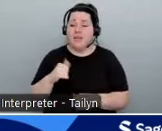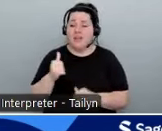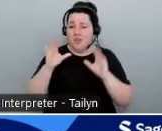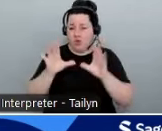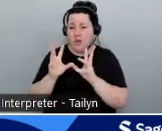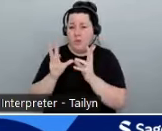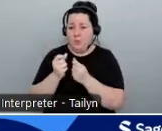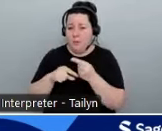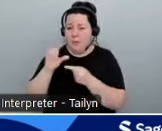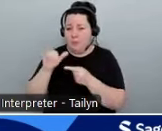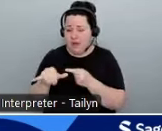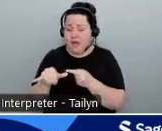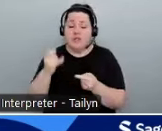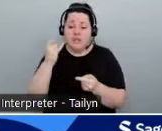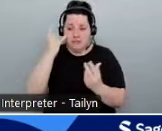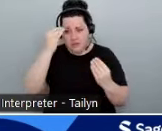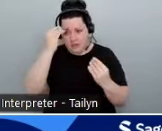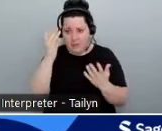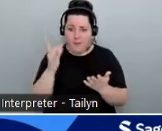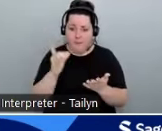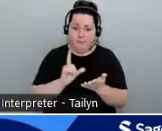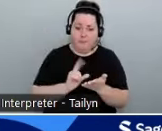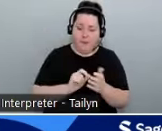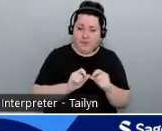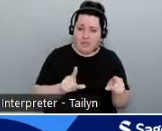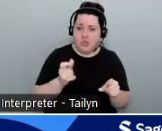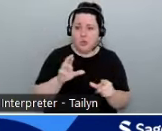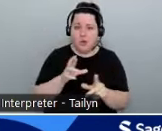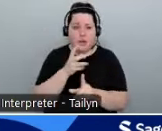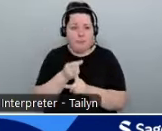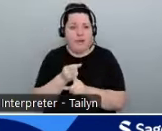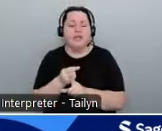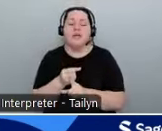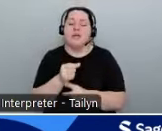you're considering a publication or impact, it's the quality